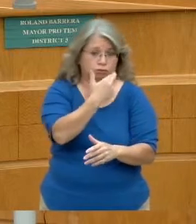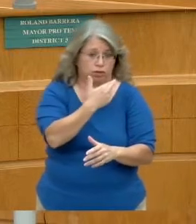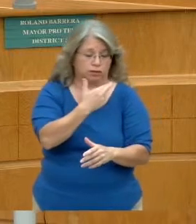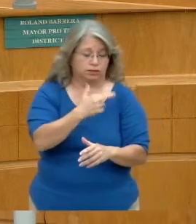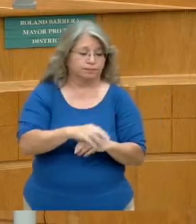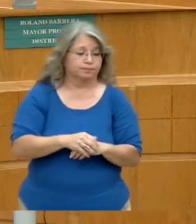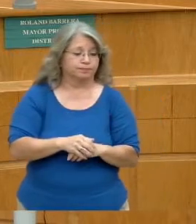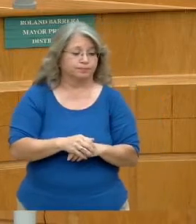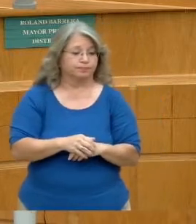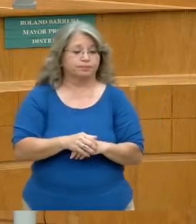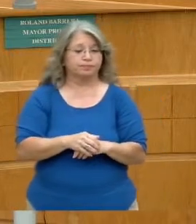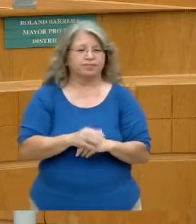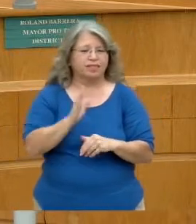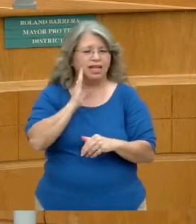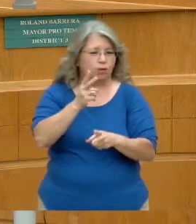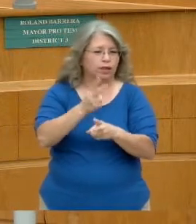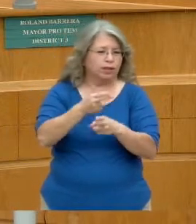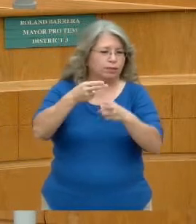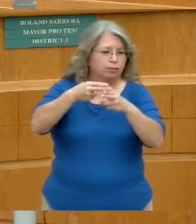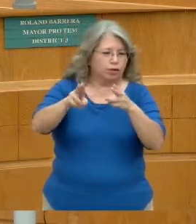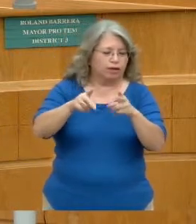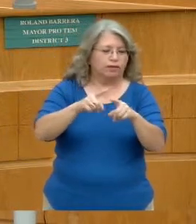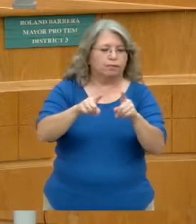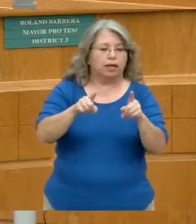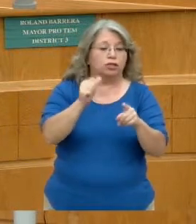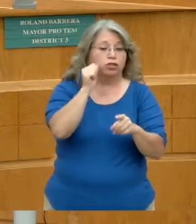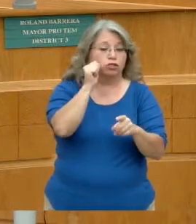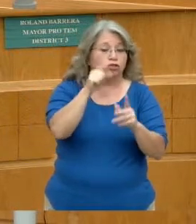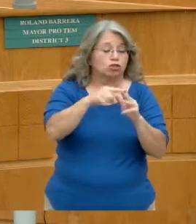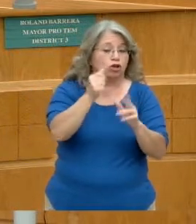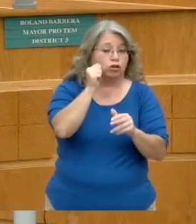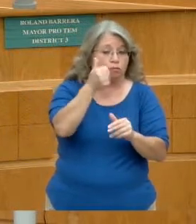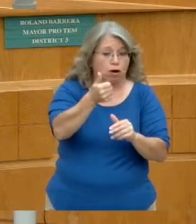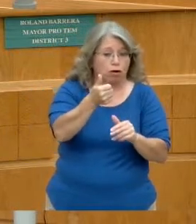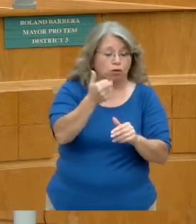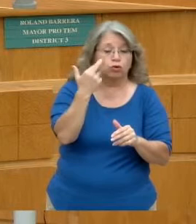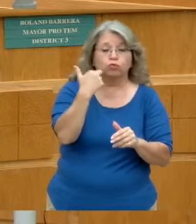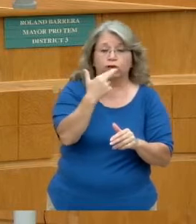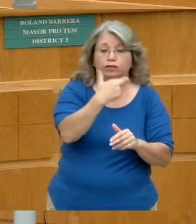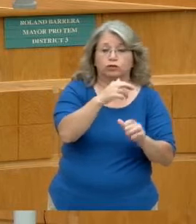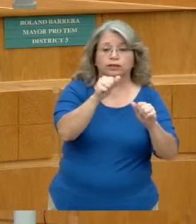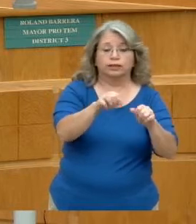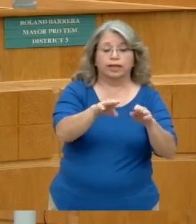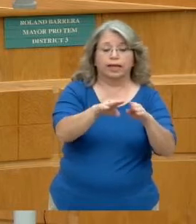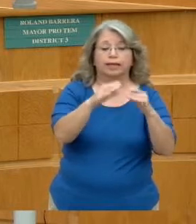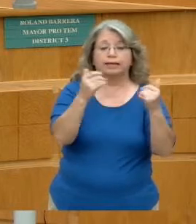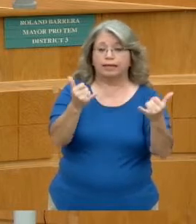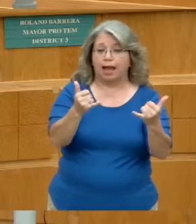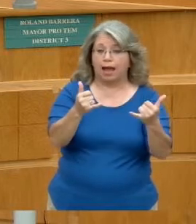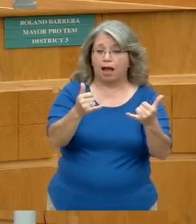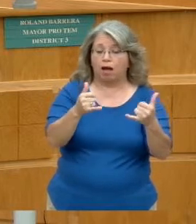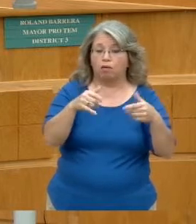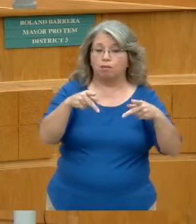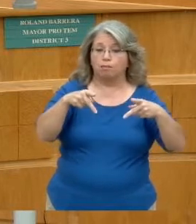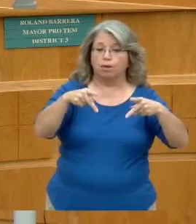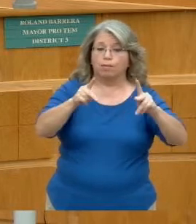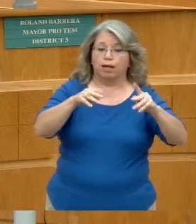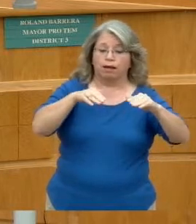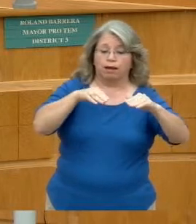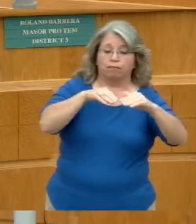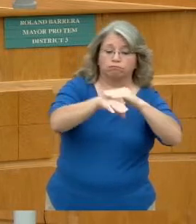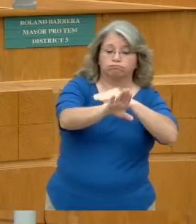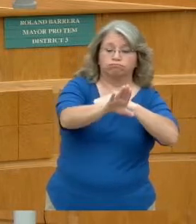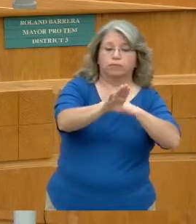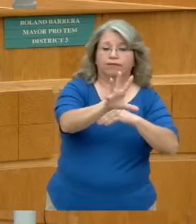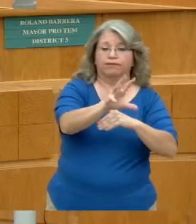brief, but this does allow restaurants to choose to open to 50% capacity, and our beaches